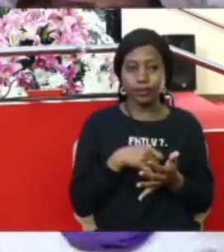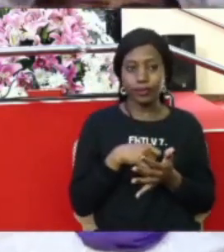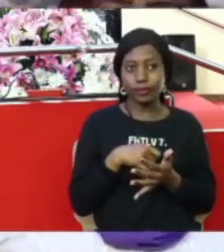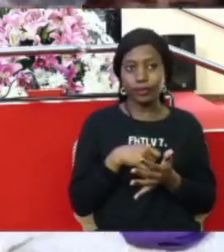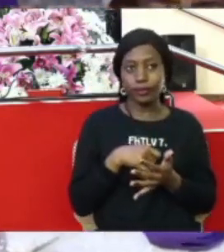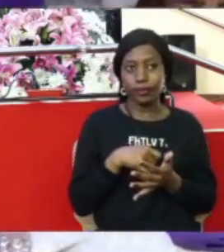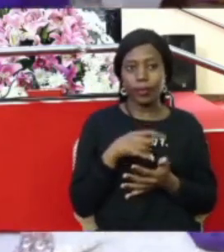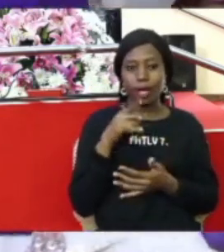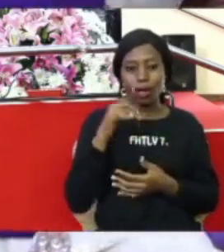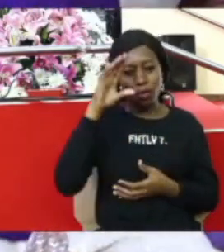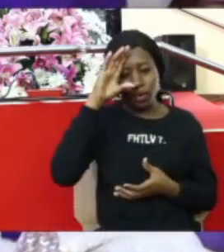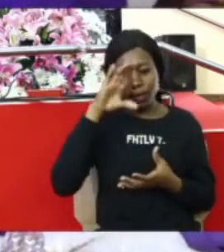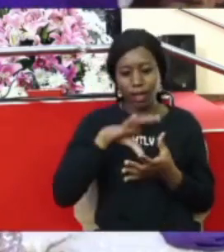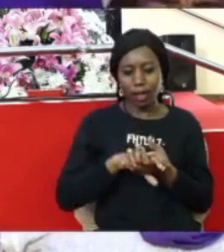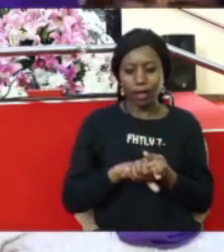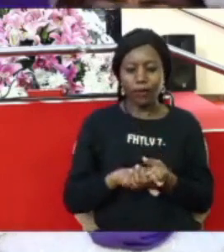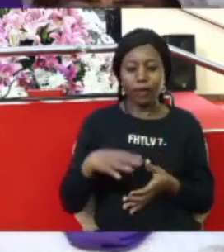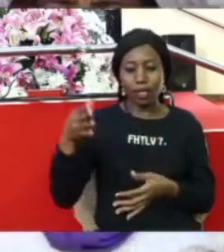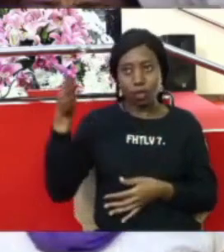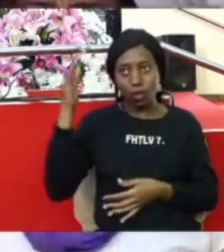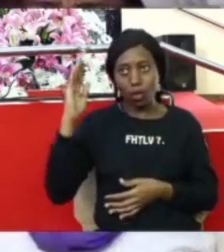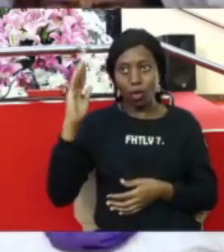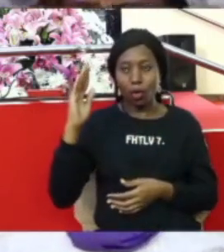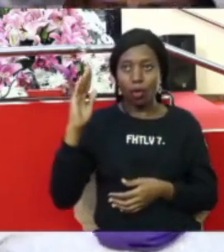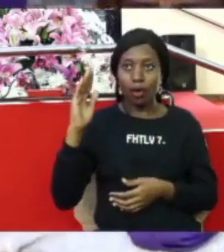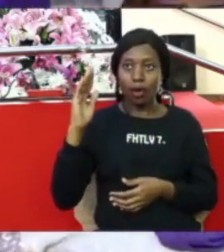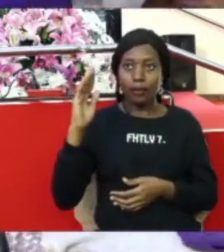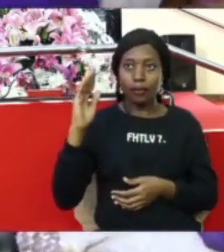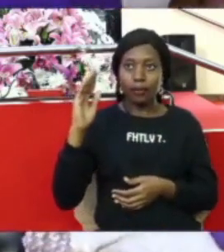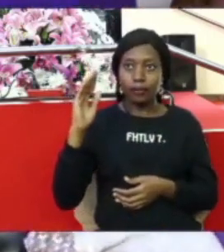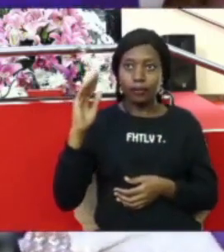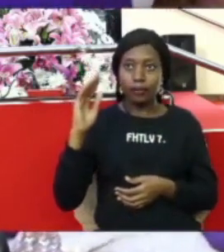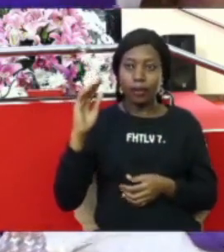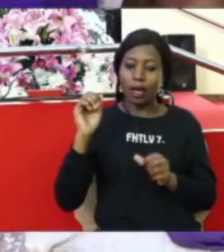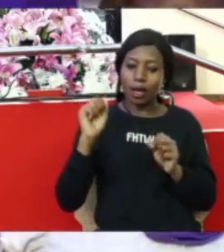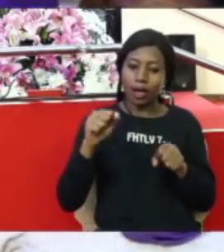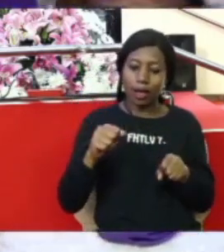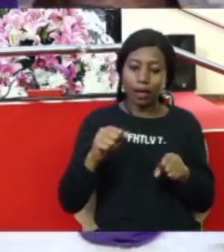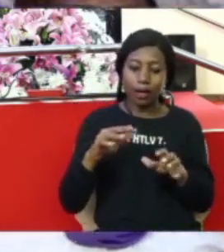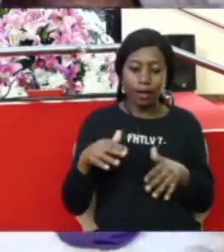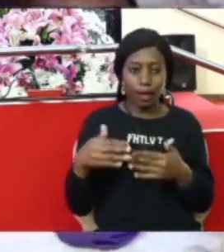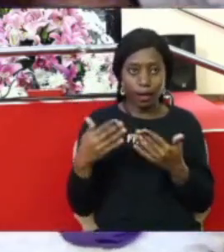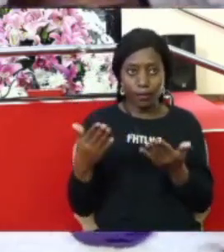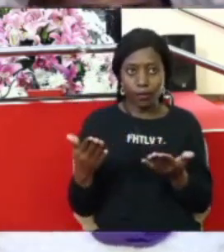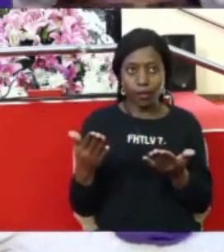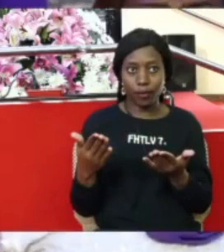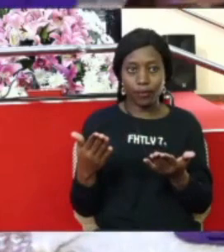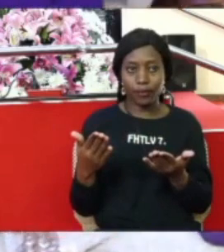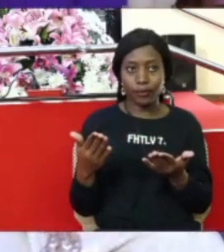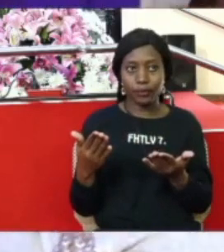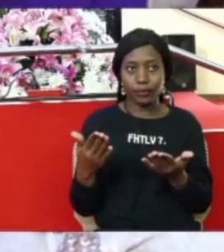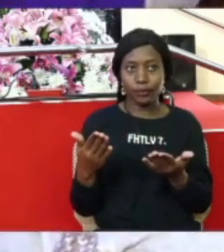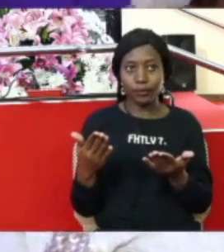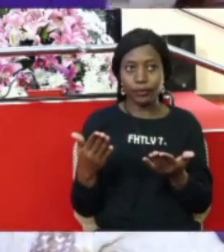You believe that God can sort it out, that God can bring it out, that God can give you victory out of